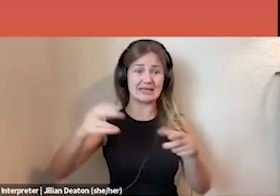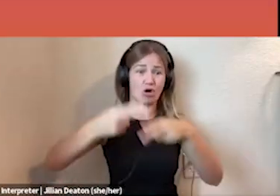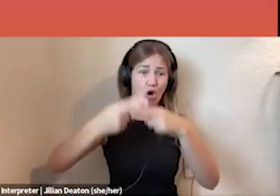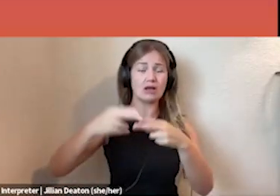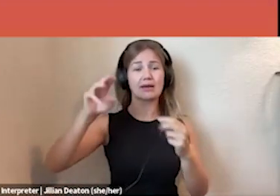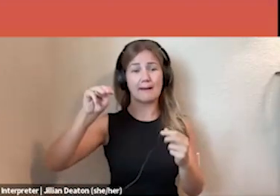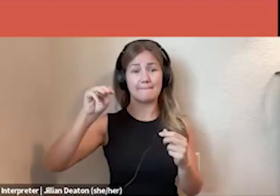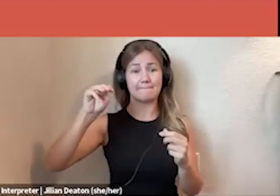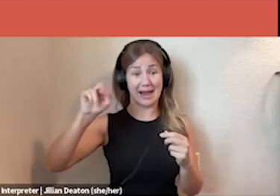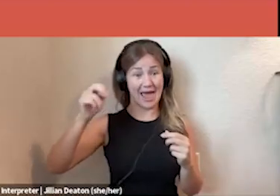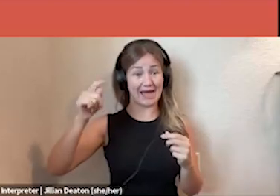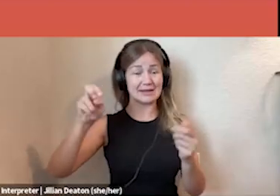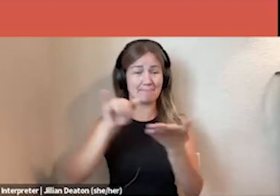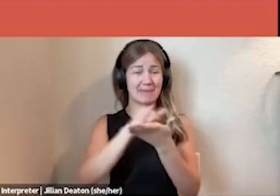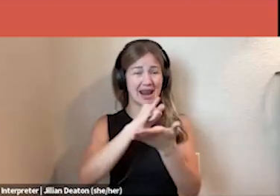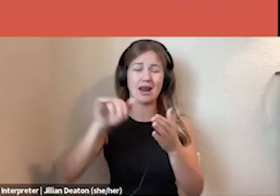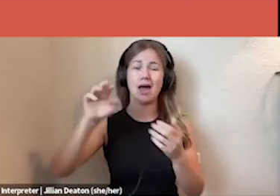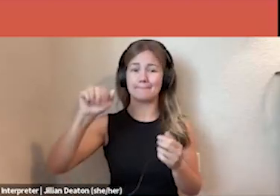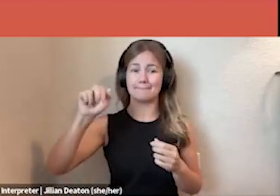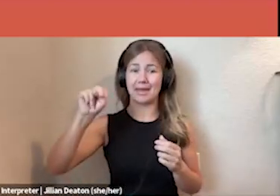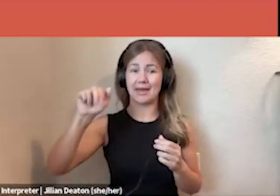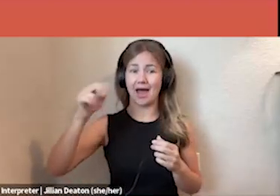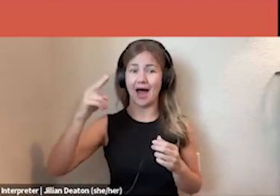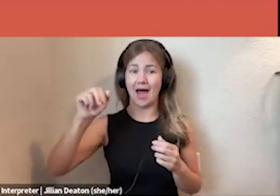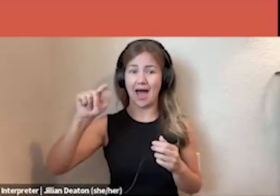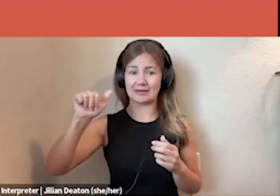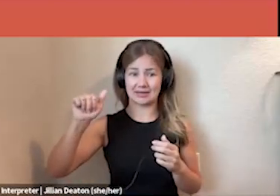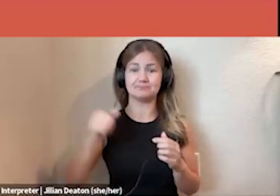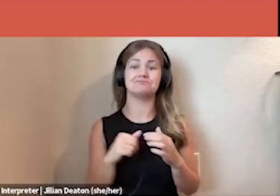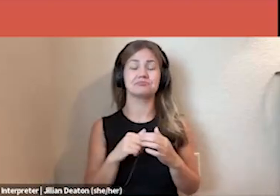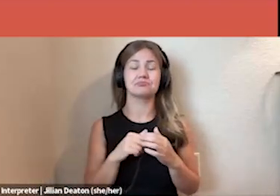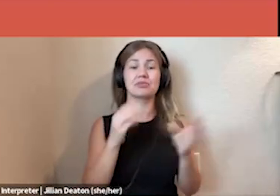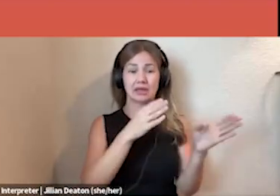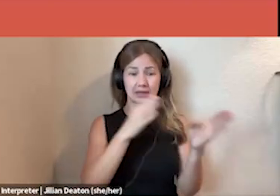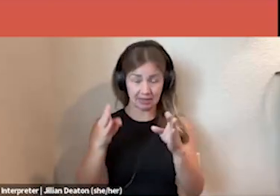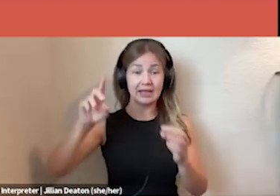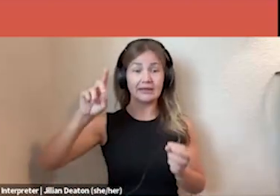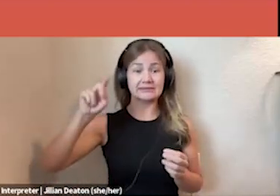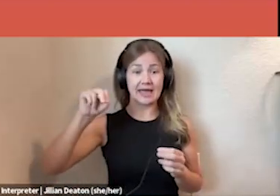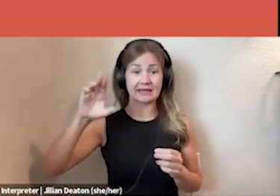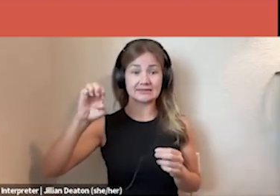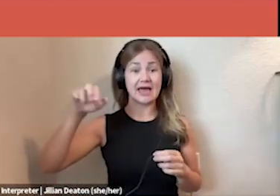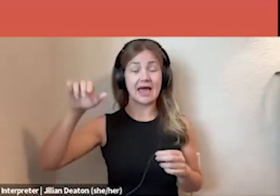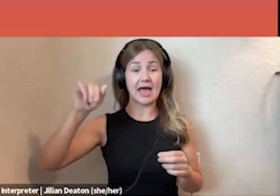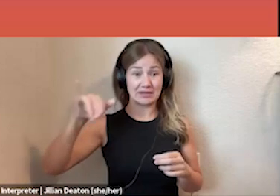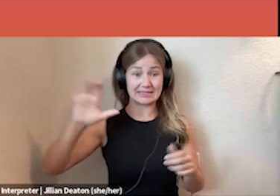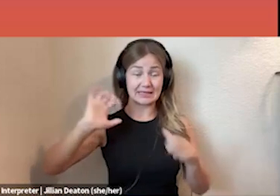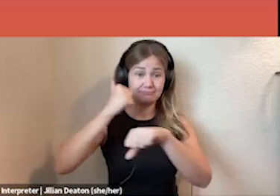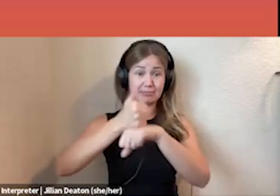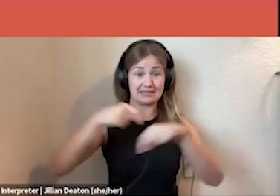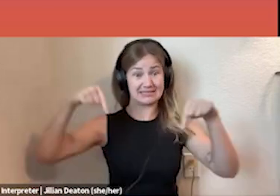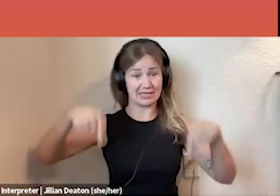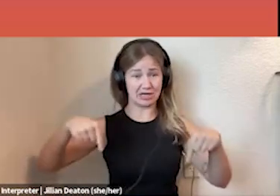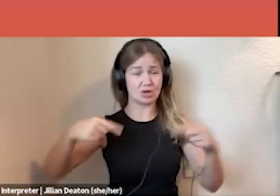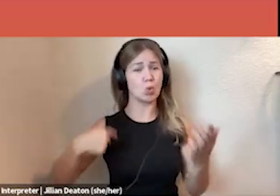Dance NYC recognizes that as an organization based in NYC, we have benefited and continue to benefit from